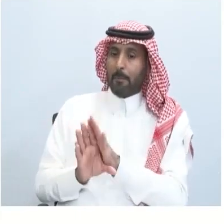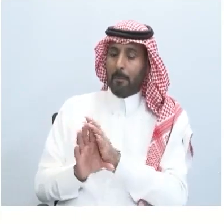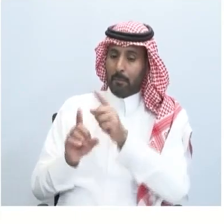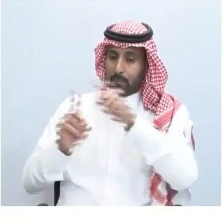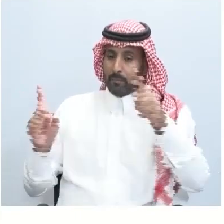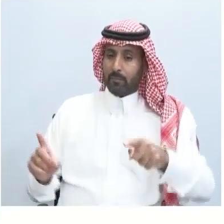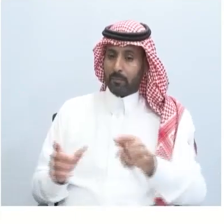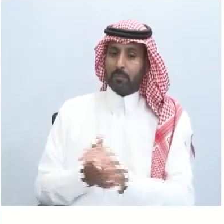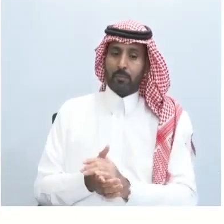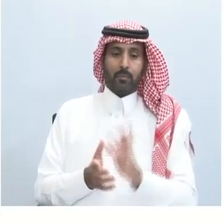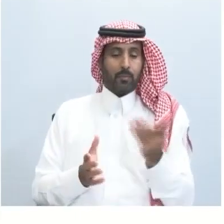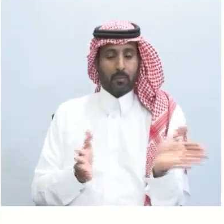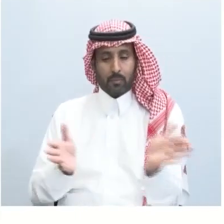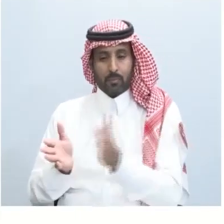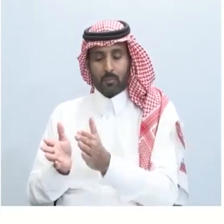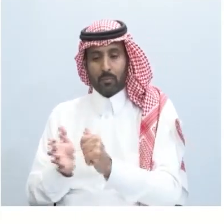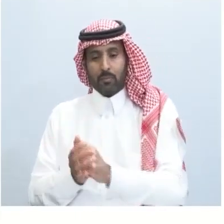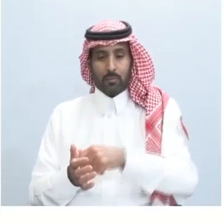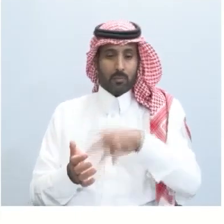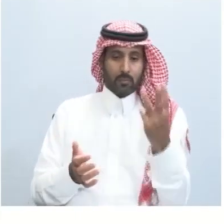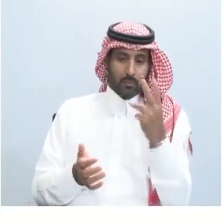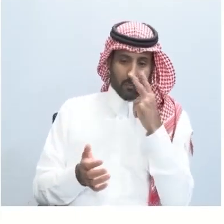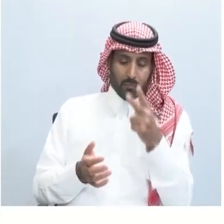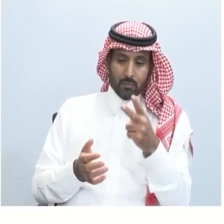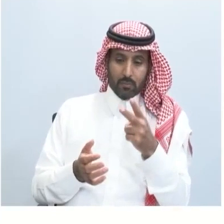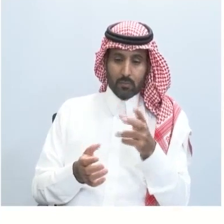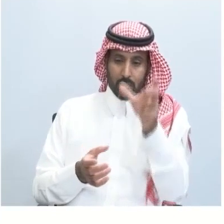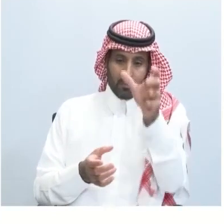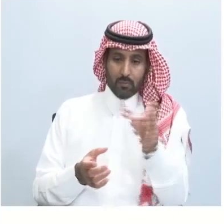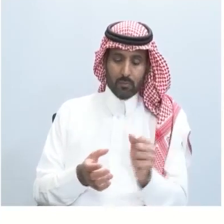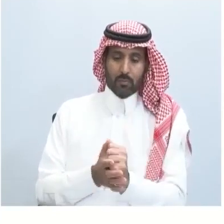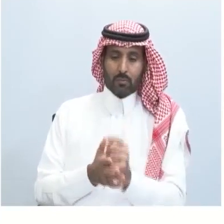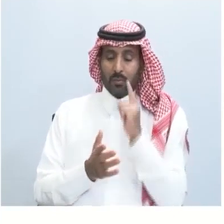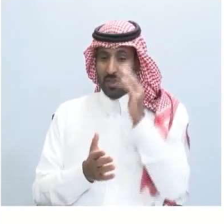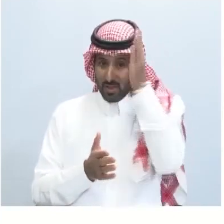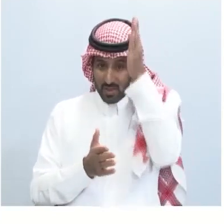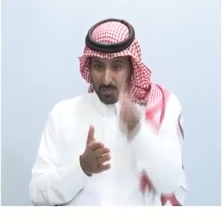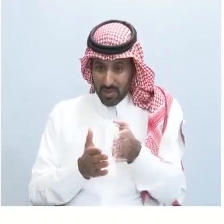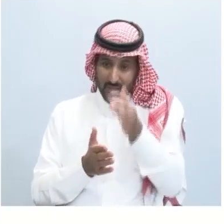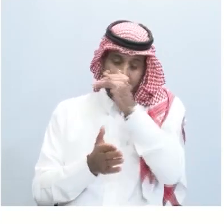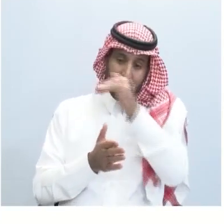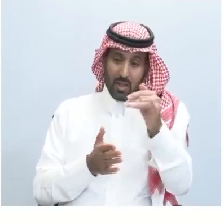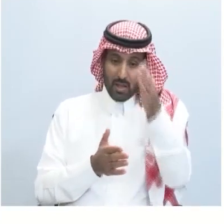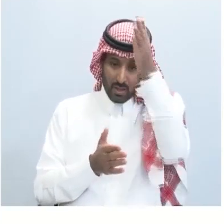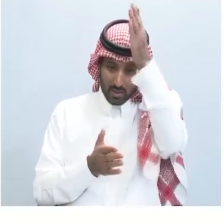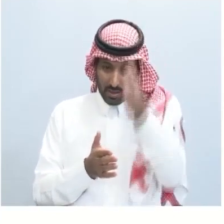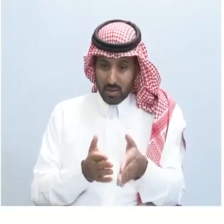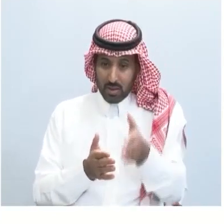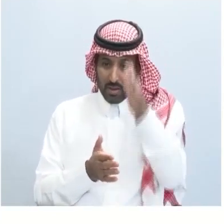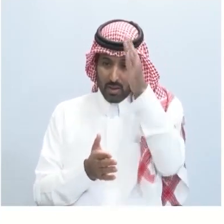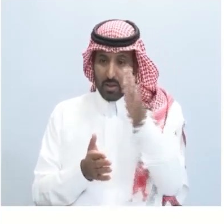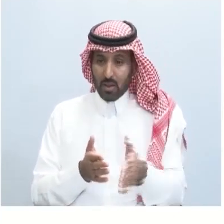goal post. What about number three? You can see that here. It's here in the middle. So number three